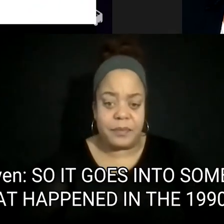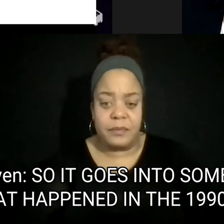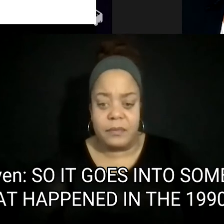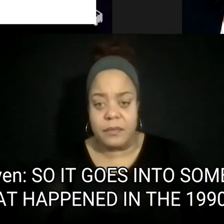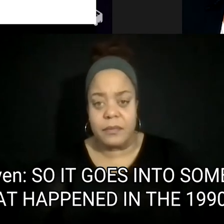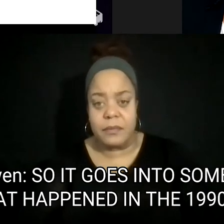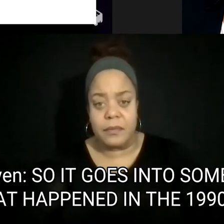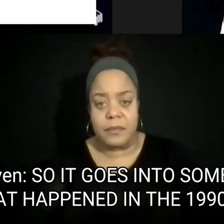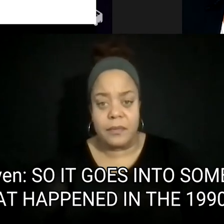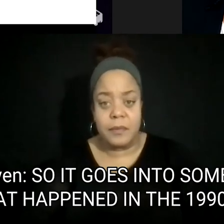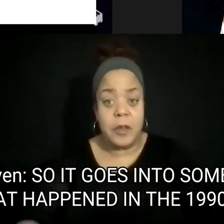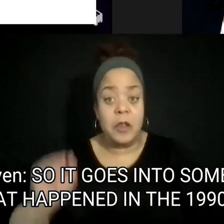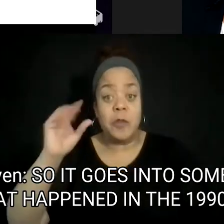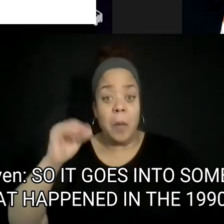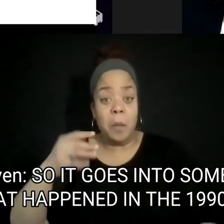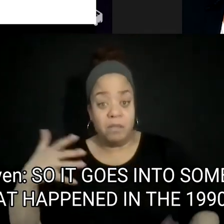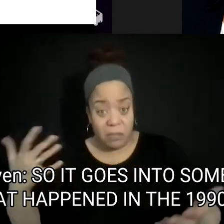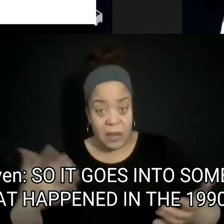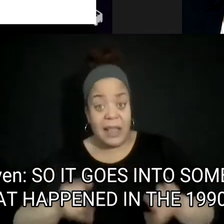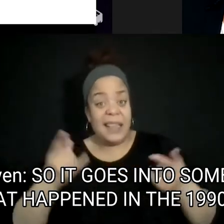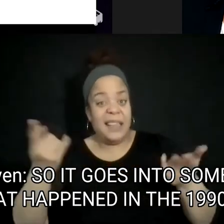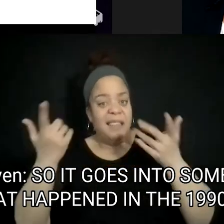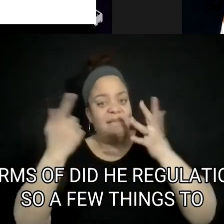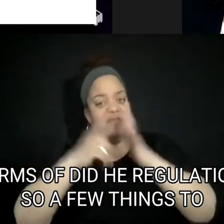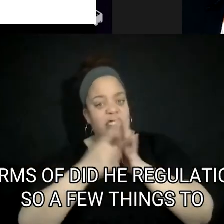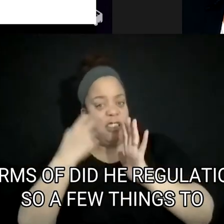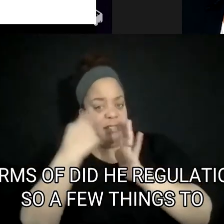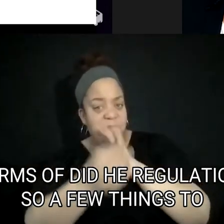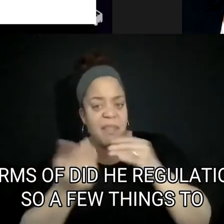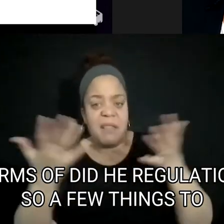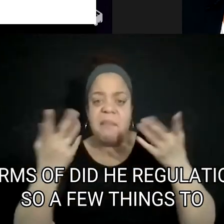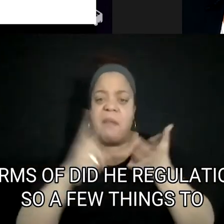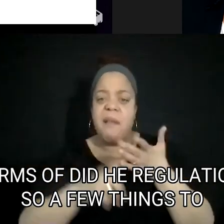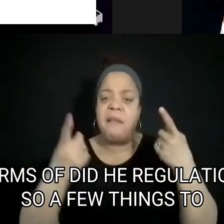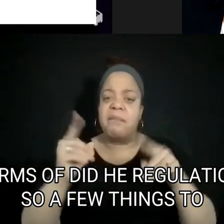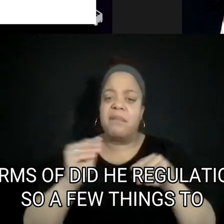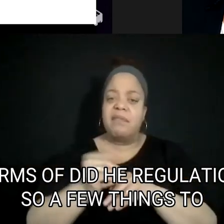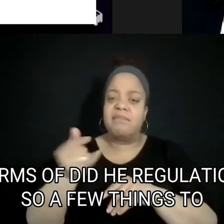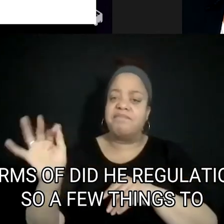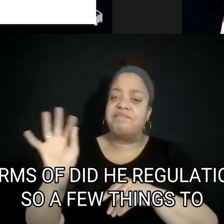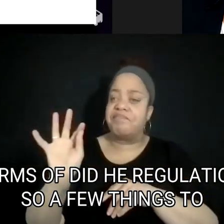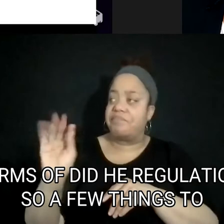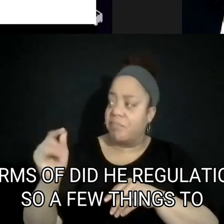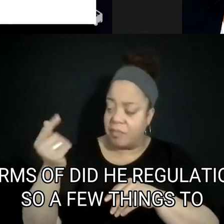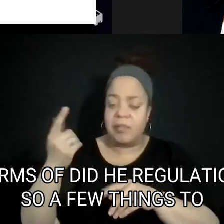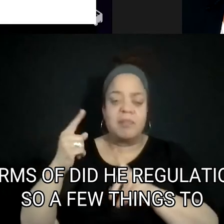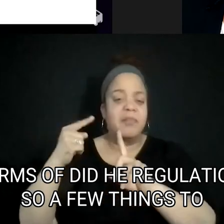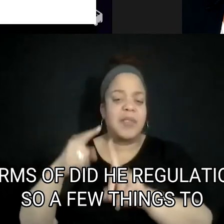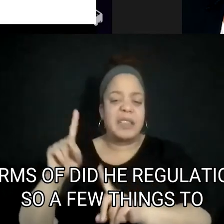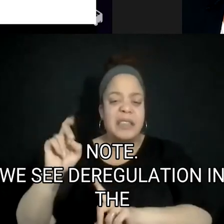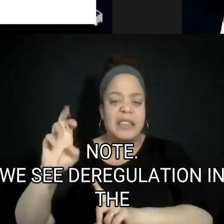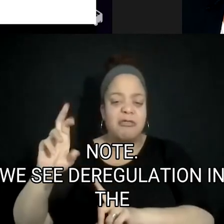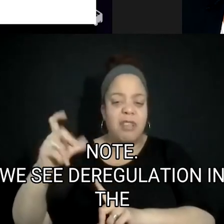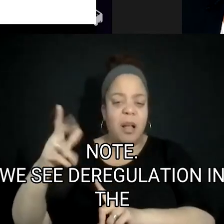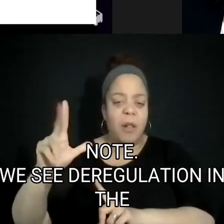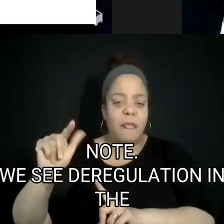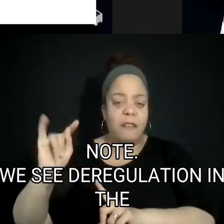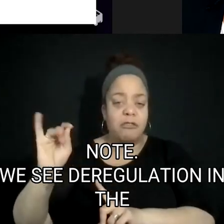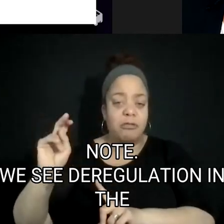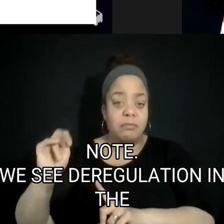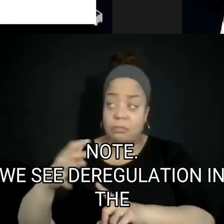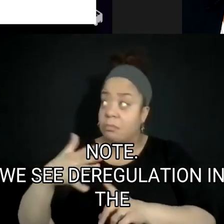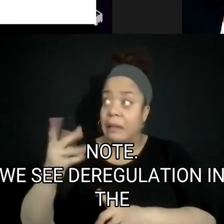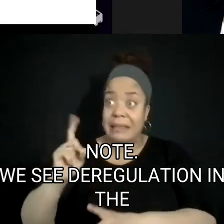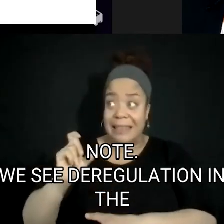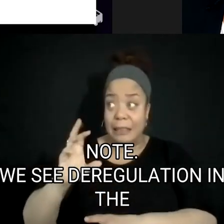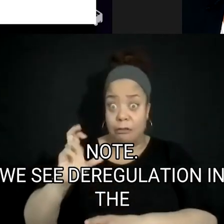we see deregulation in the 1980s, 1990s, and it makes it easier for companies to merge. This is like a lot of what Joe was talking about